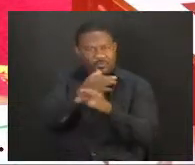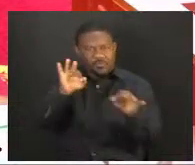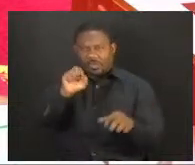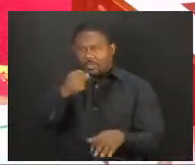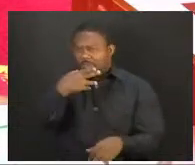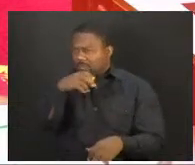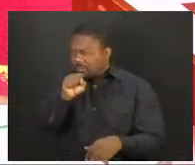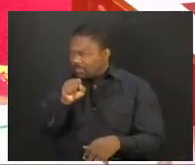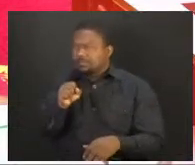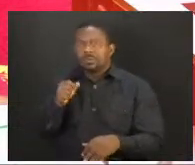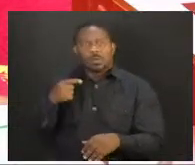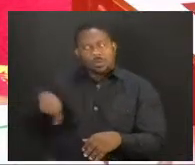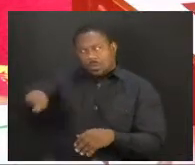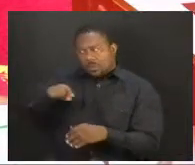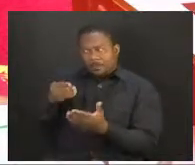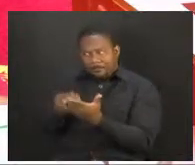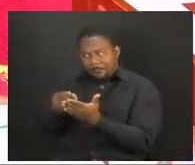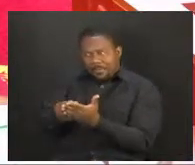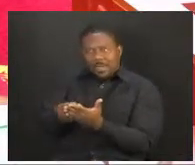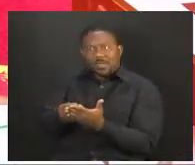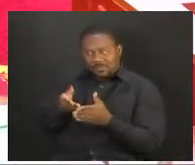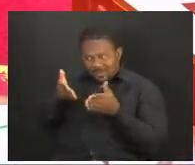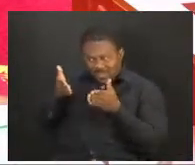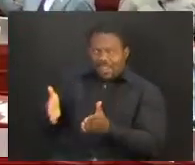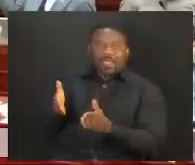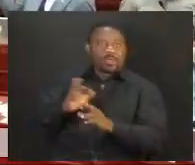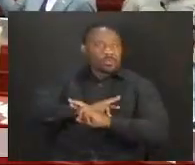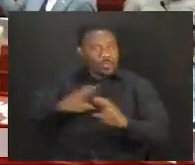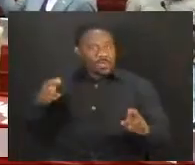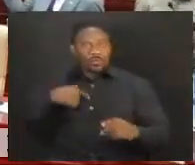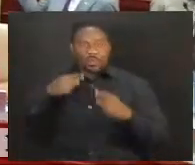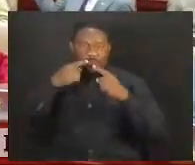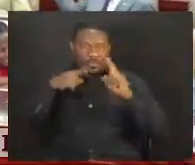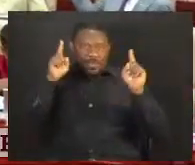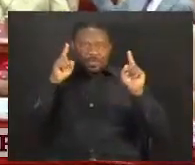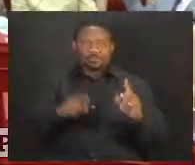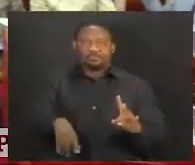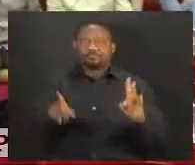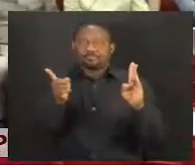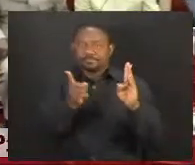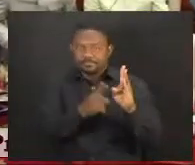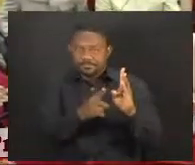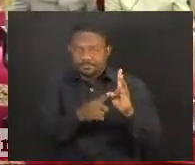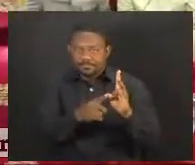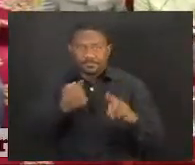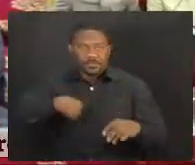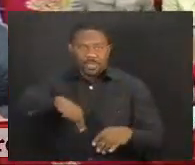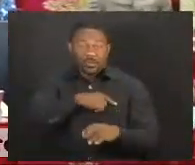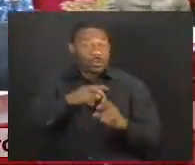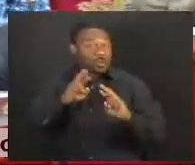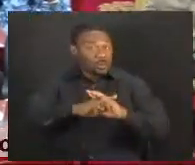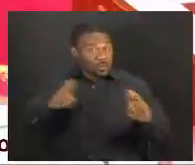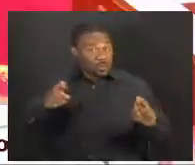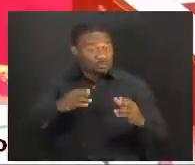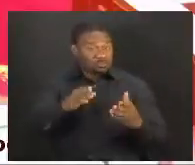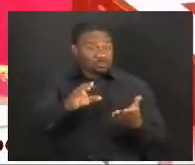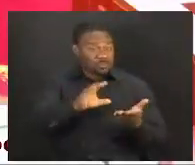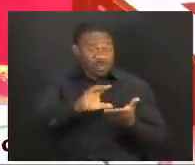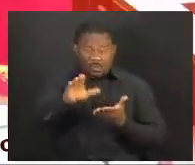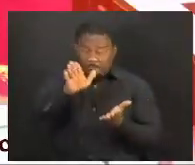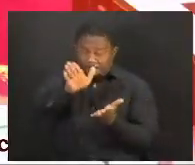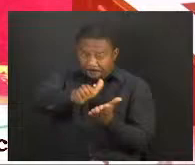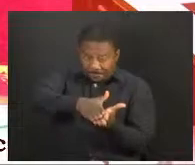secondary education. We have delivered. Mr. Speaker, we committed to distributing sanitary